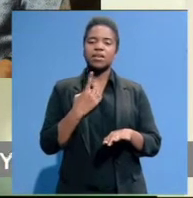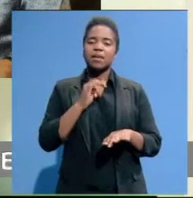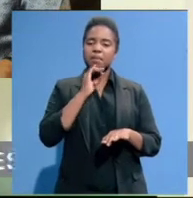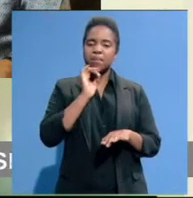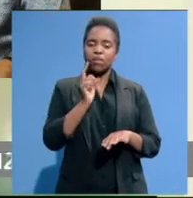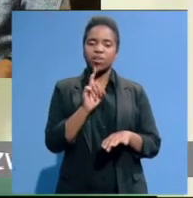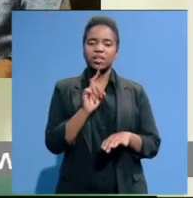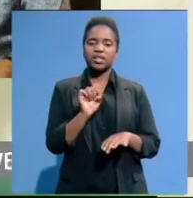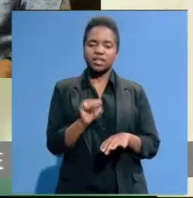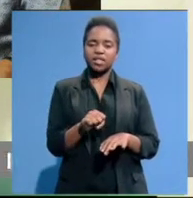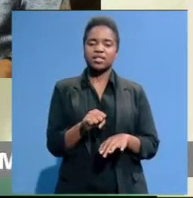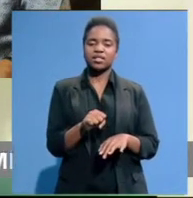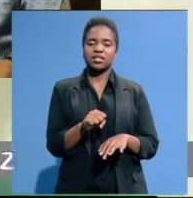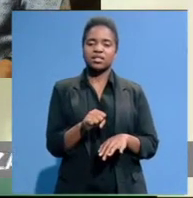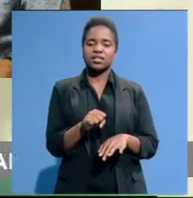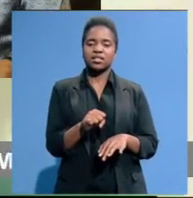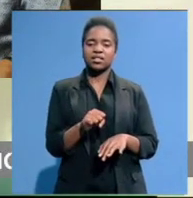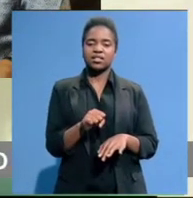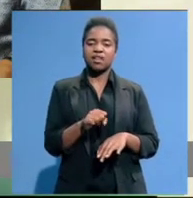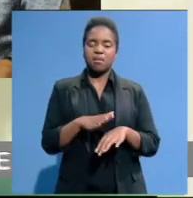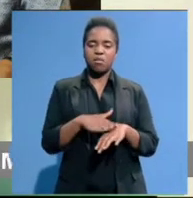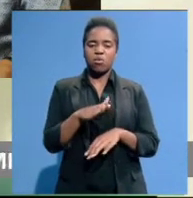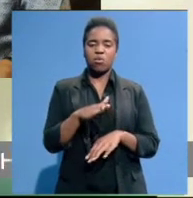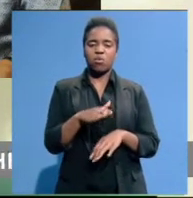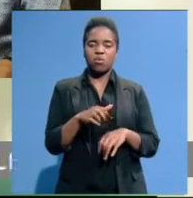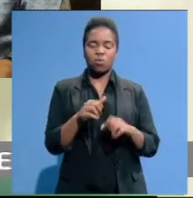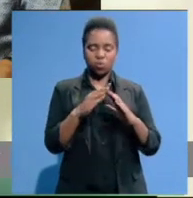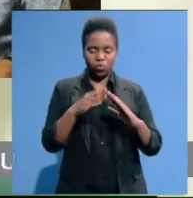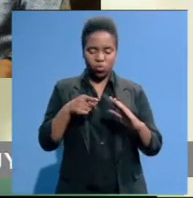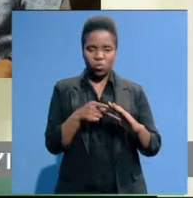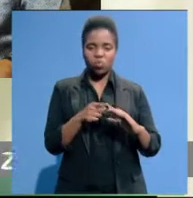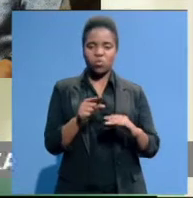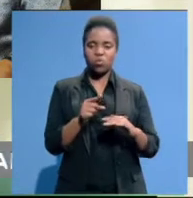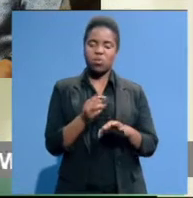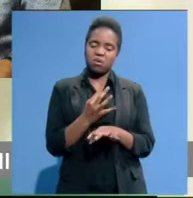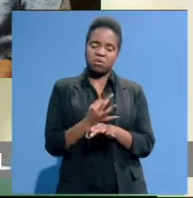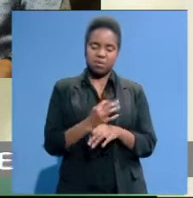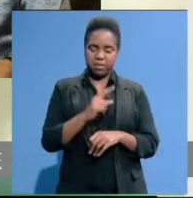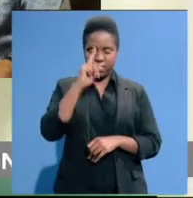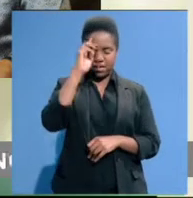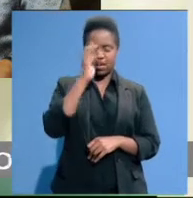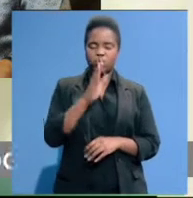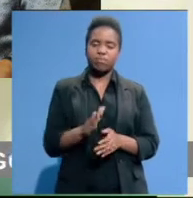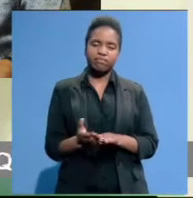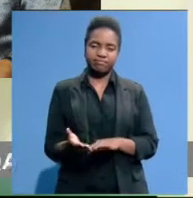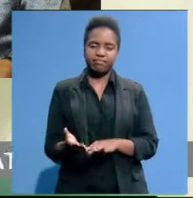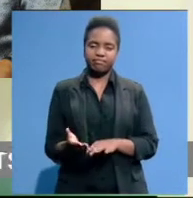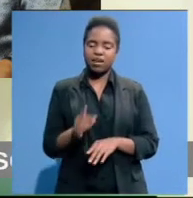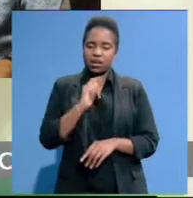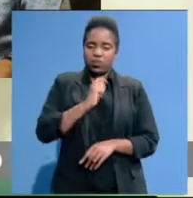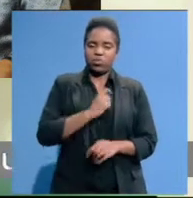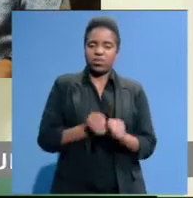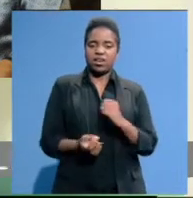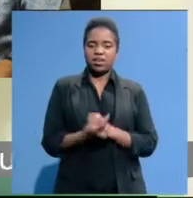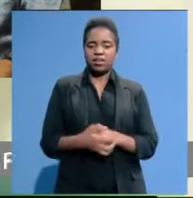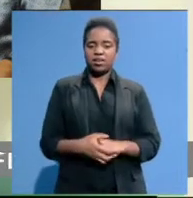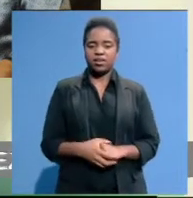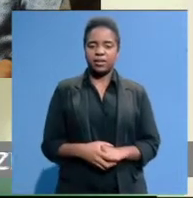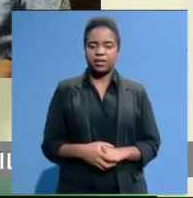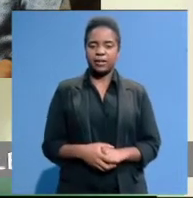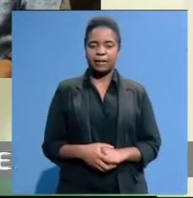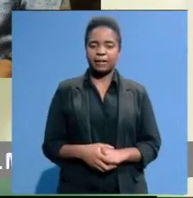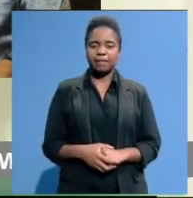music that was playing in the background, people lighting candles and all that. Vusi Mahlasela has died and all that. And when they saw me, they